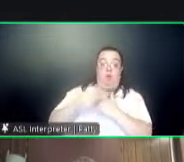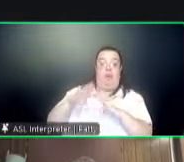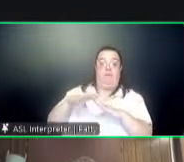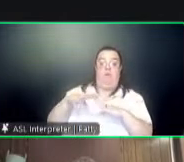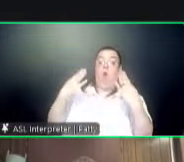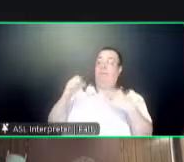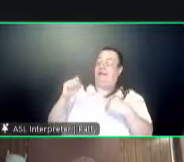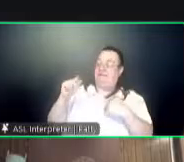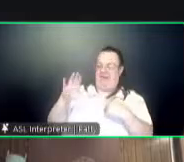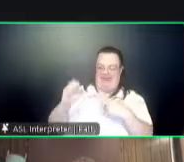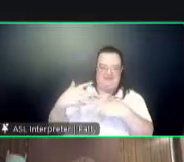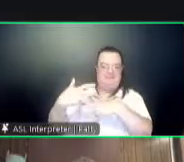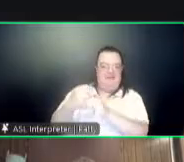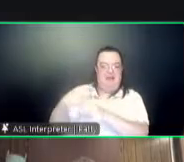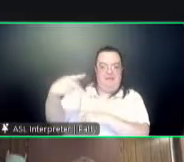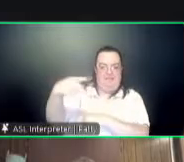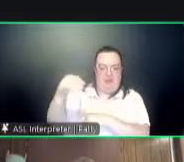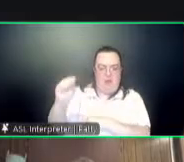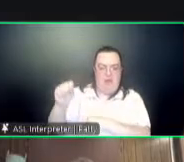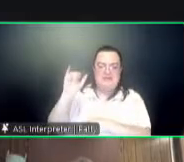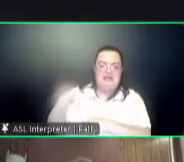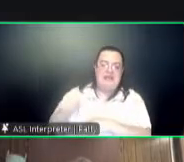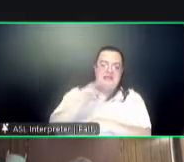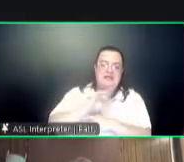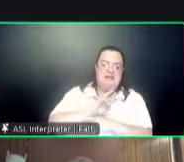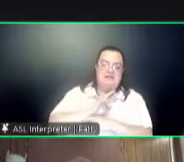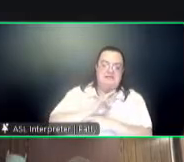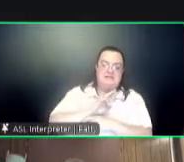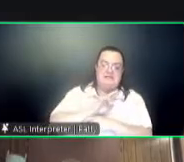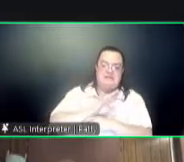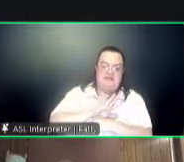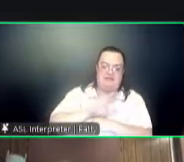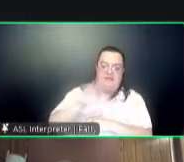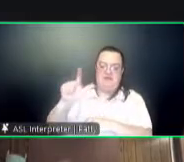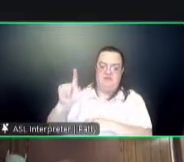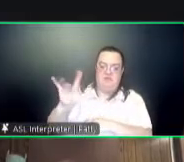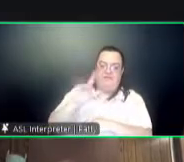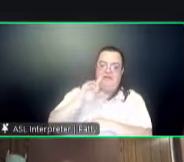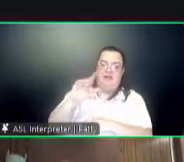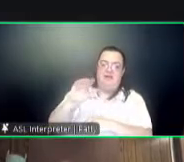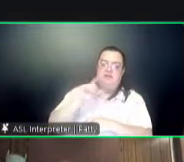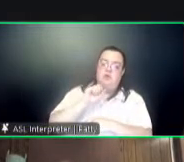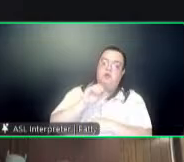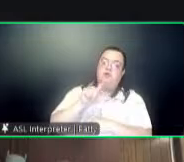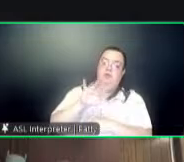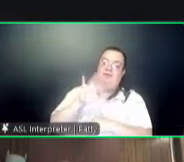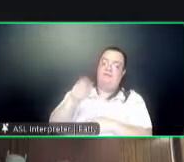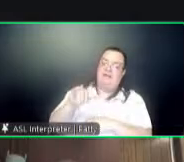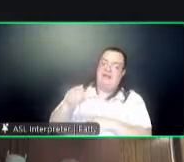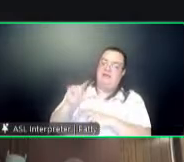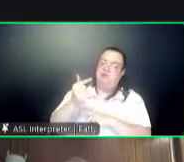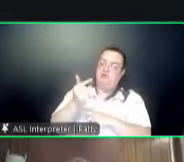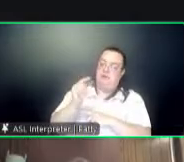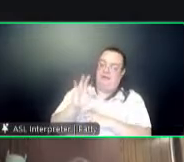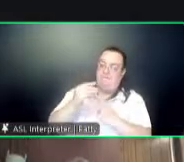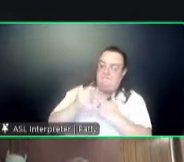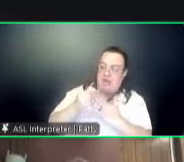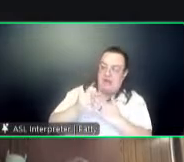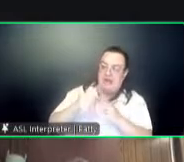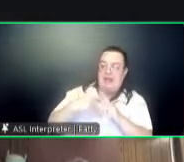a 75-25 share. So 25% would be general fund monies and 75% would